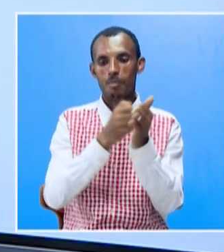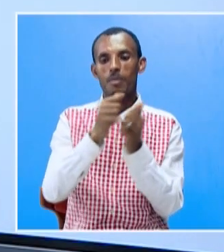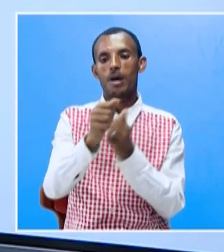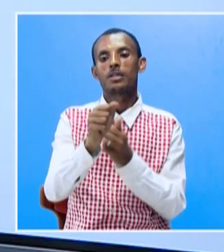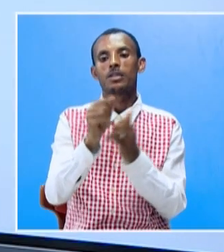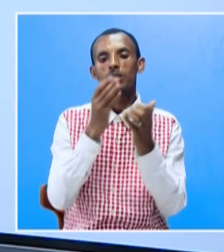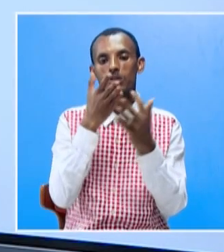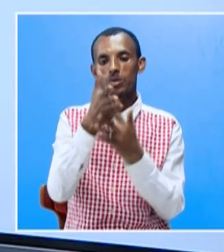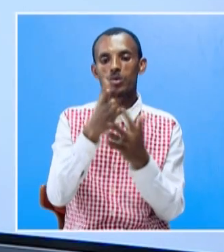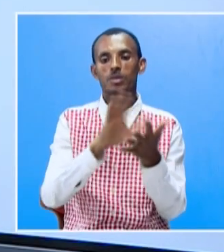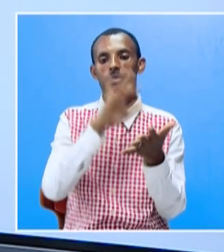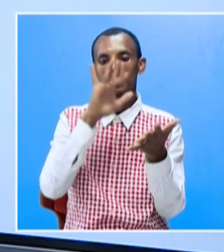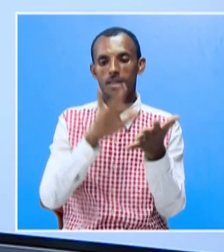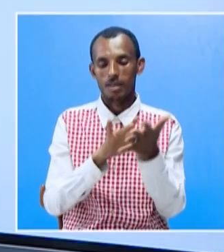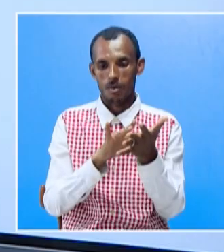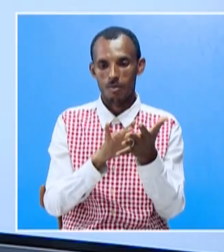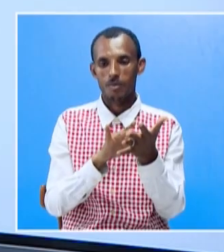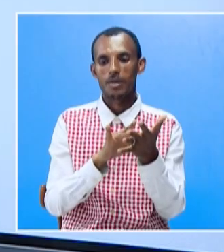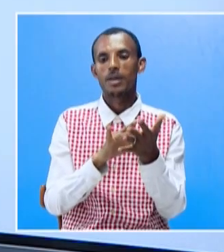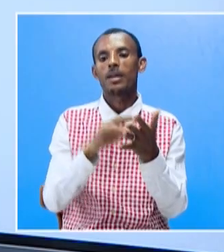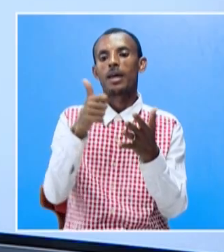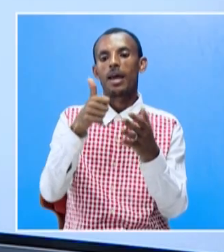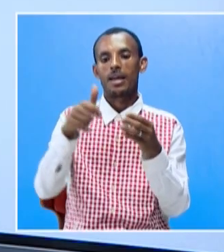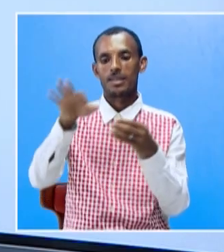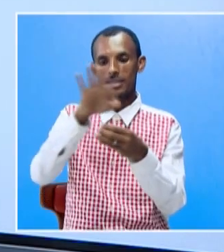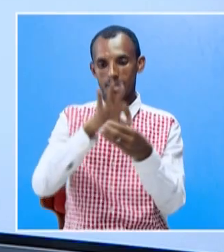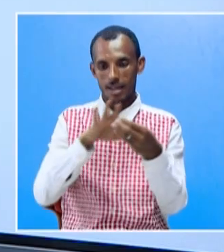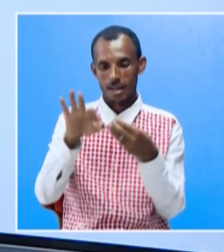the center of the circle. A chord